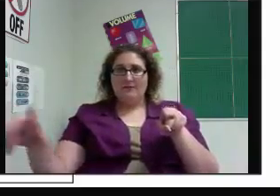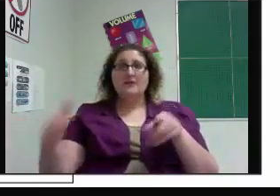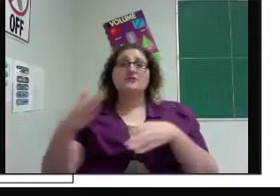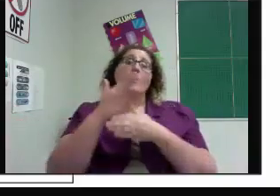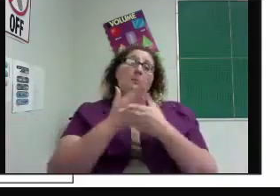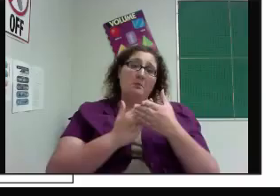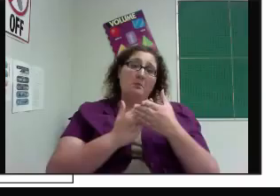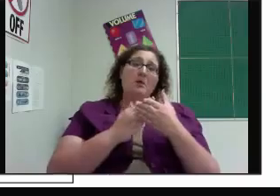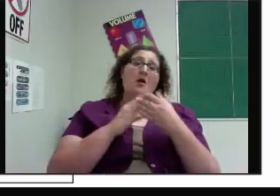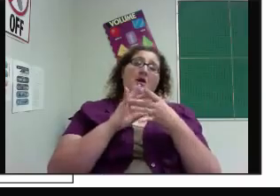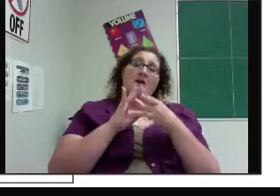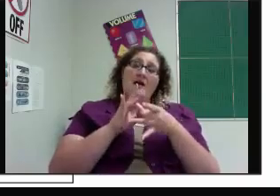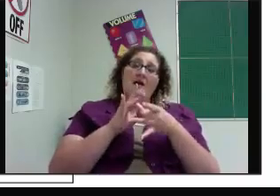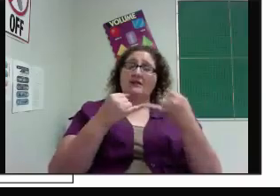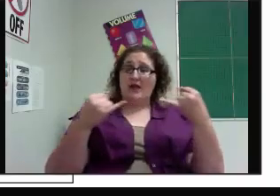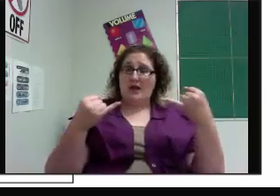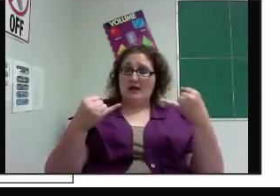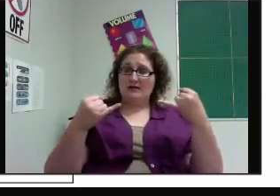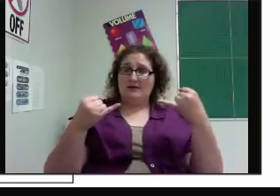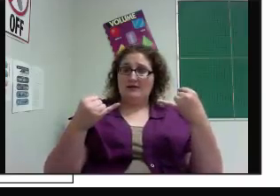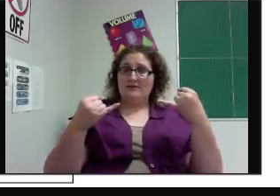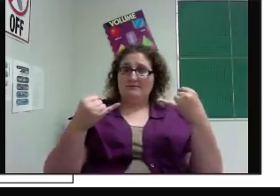it's part of a line.